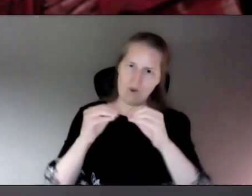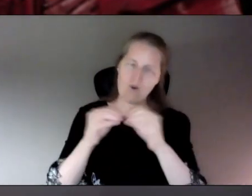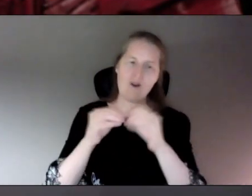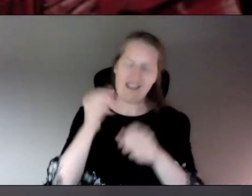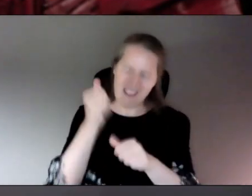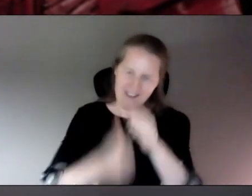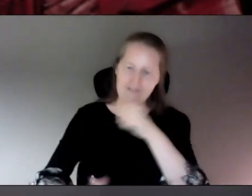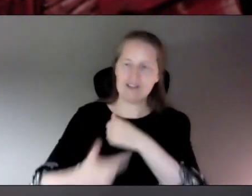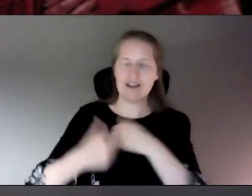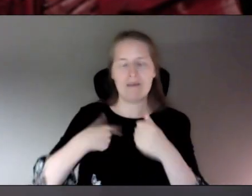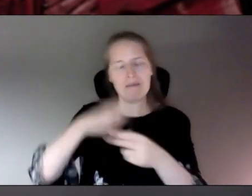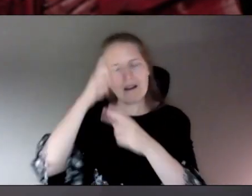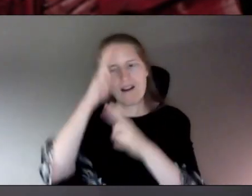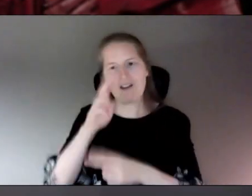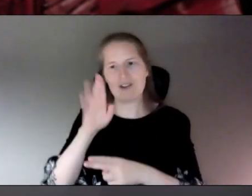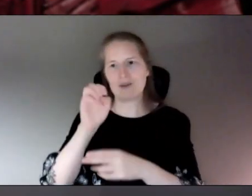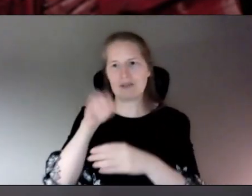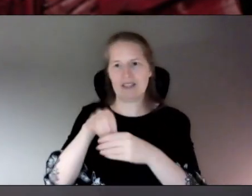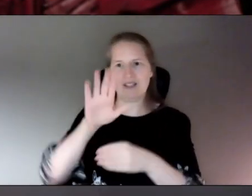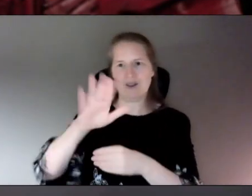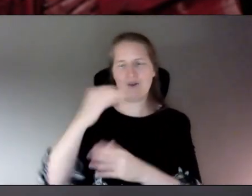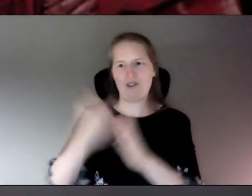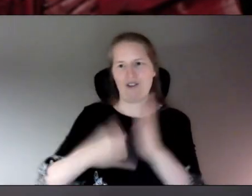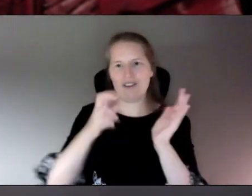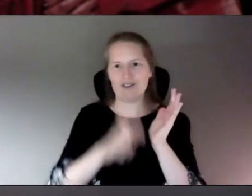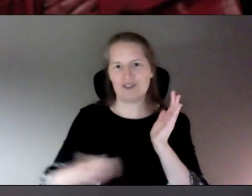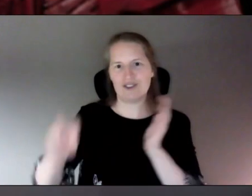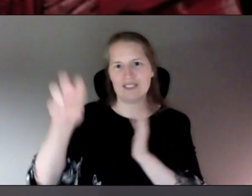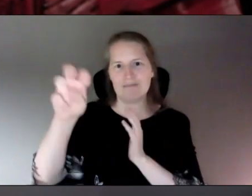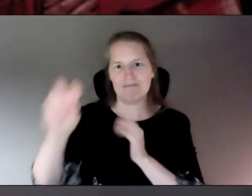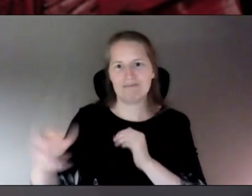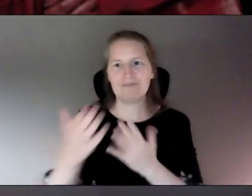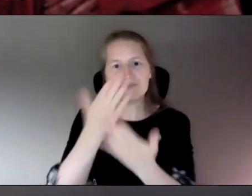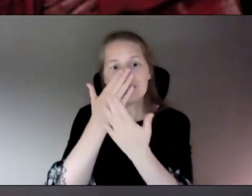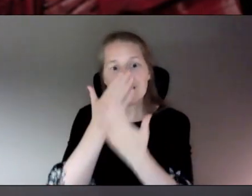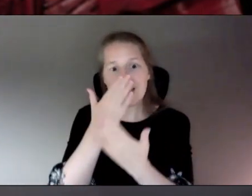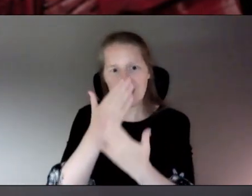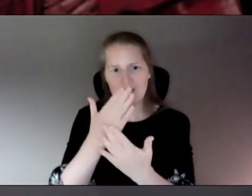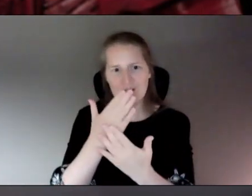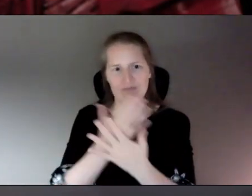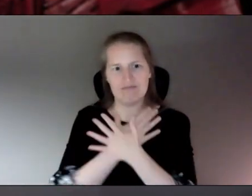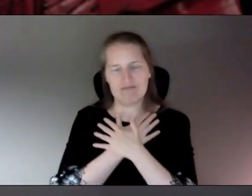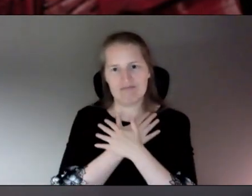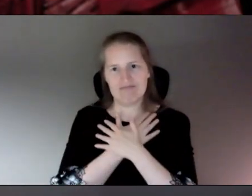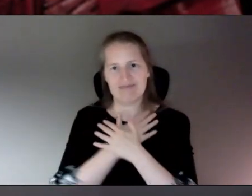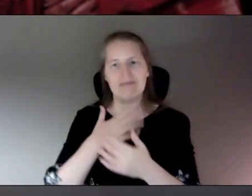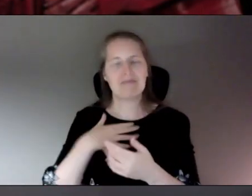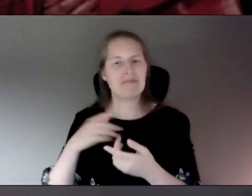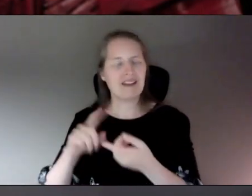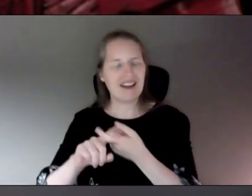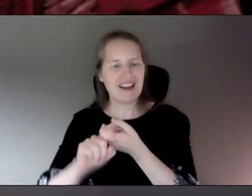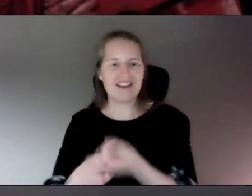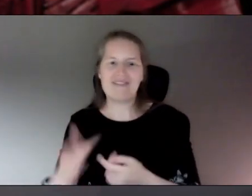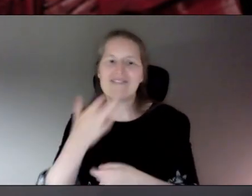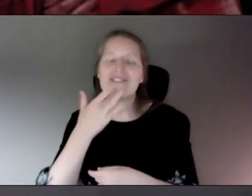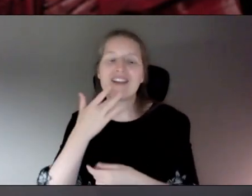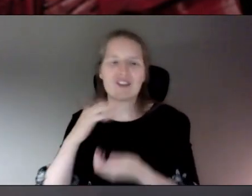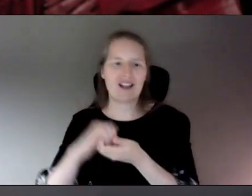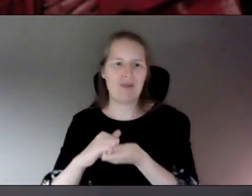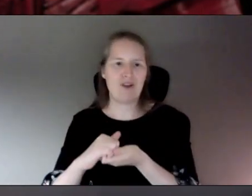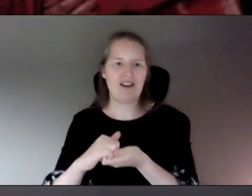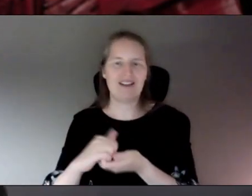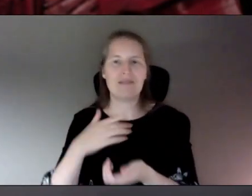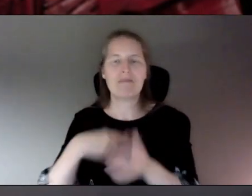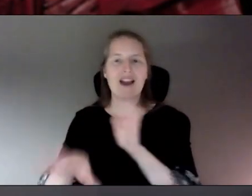be a part of your incredible artistic journey. Thank you from the bottom of my heart, my friend, my favorite collaborator, and my